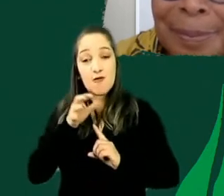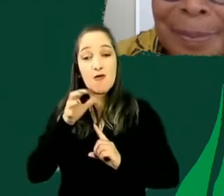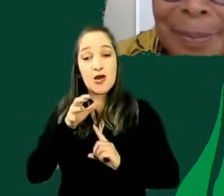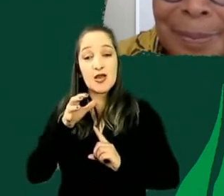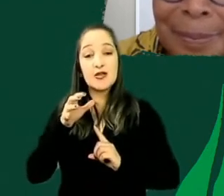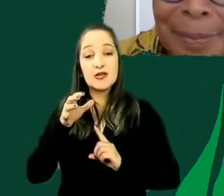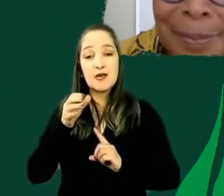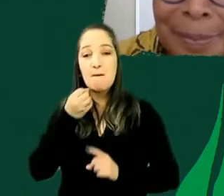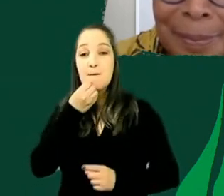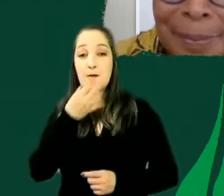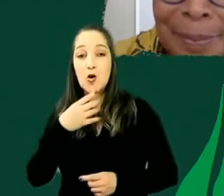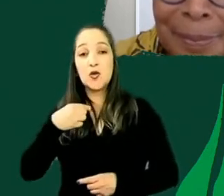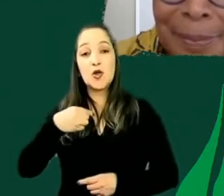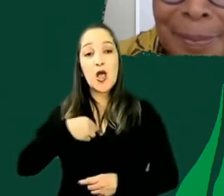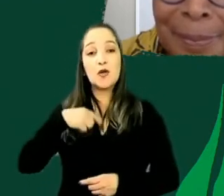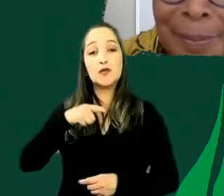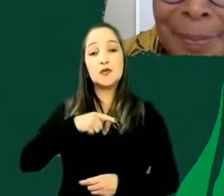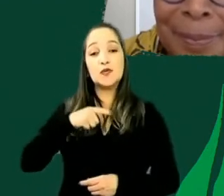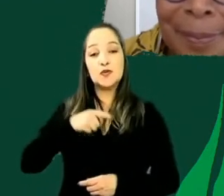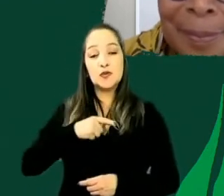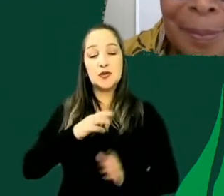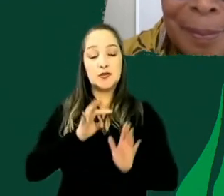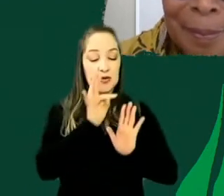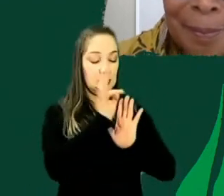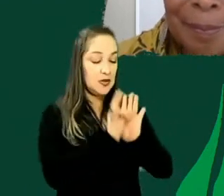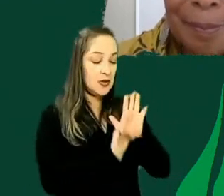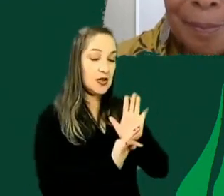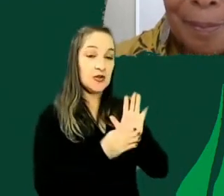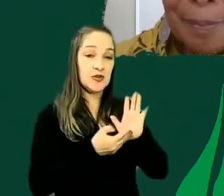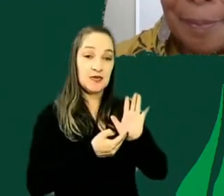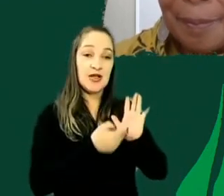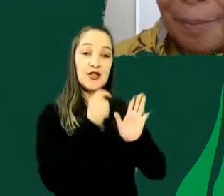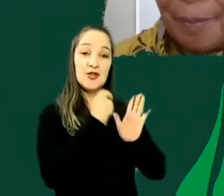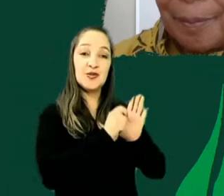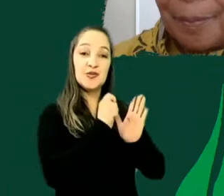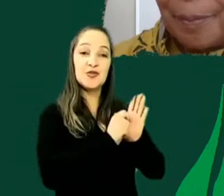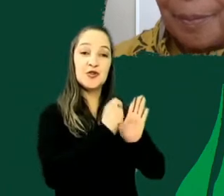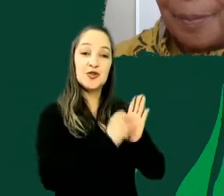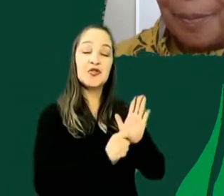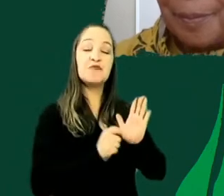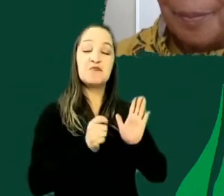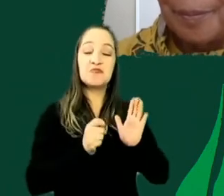the influences outside the writing itself,